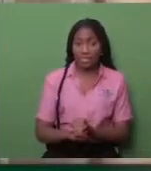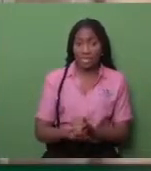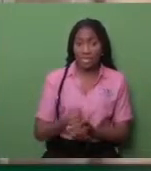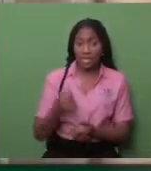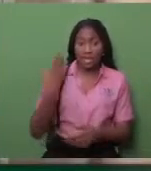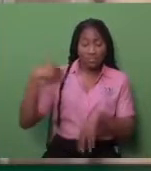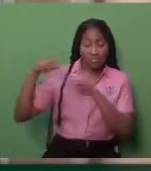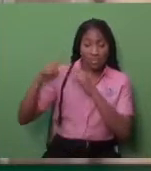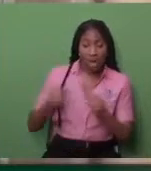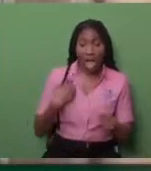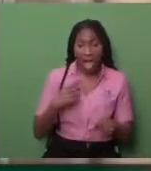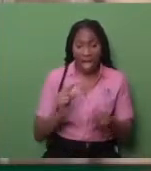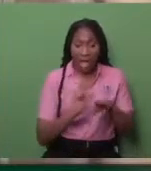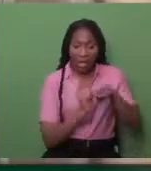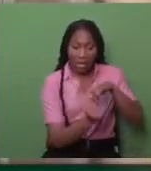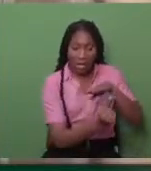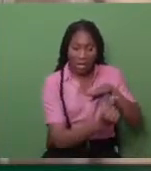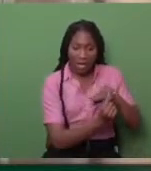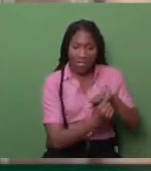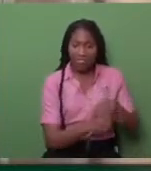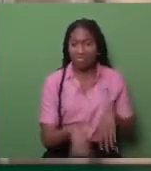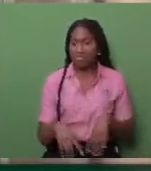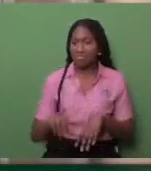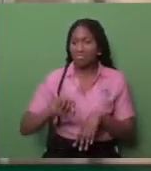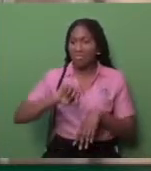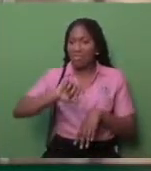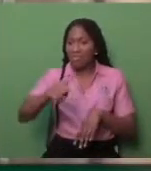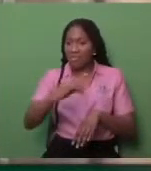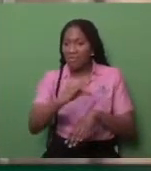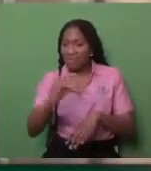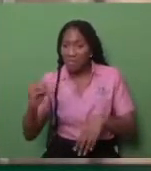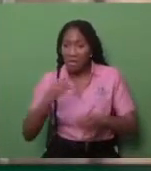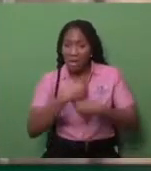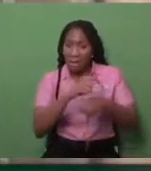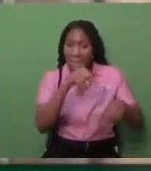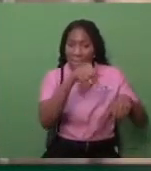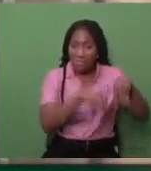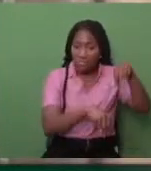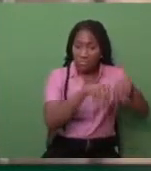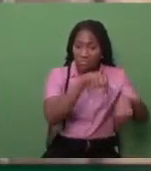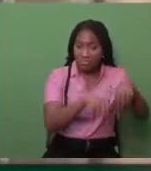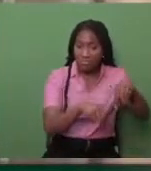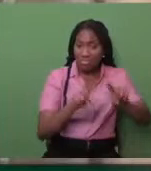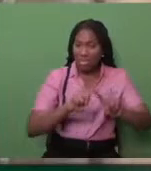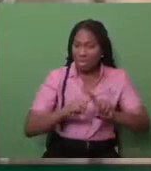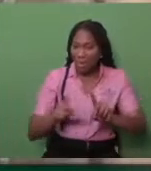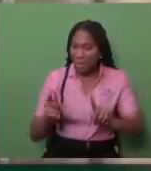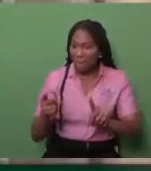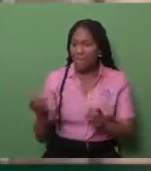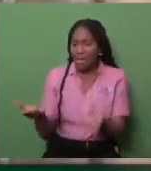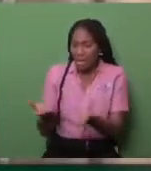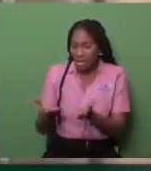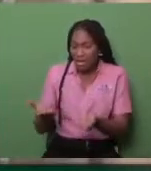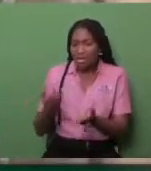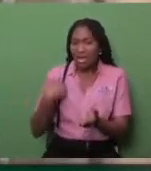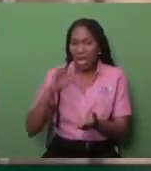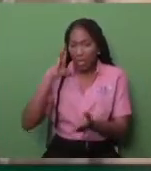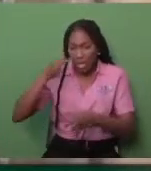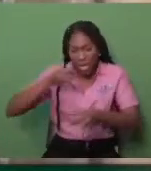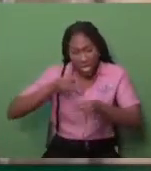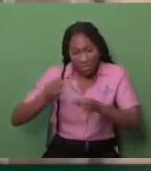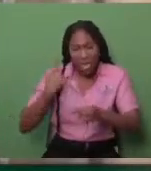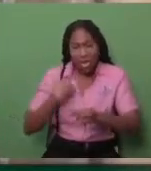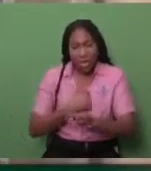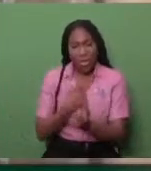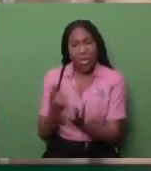from Ghana, facing competition from green energy, and facing pandemic shutdown. So we will give you more details of what we would have done.